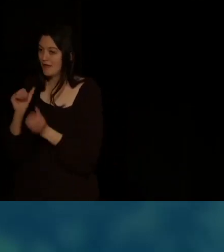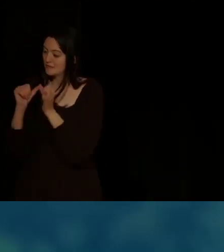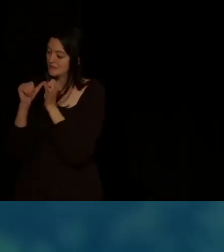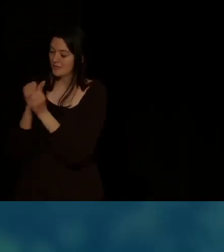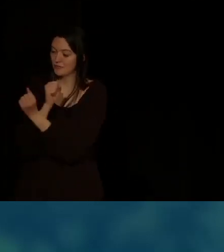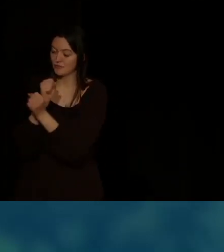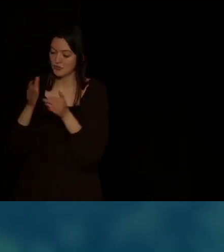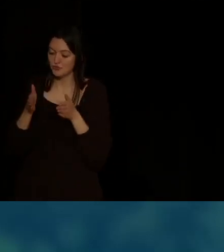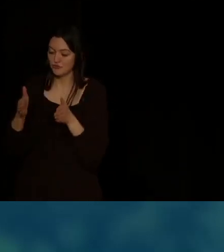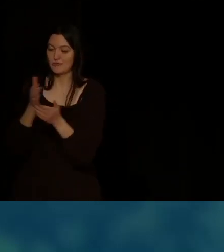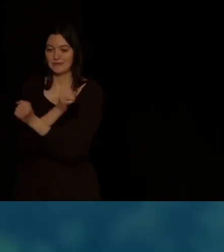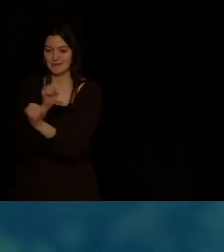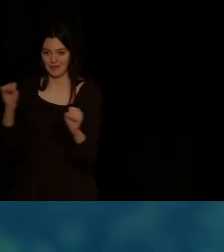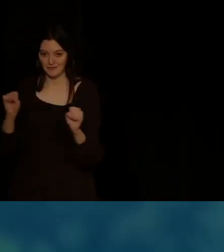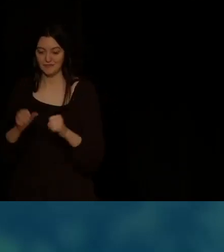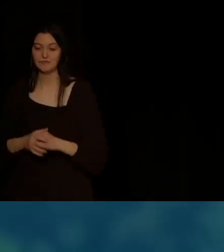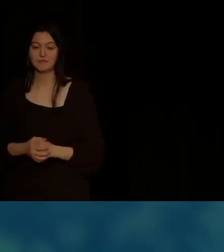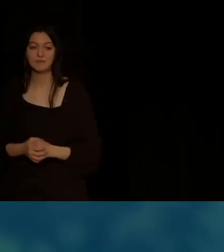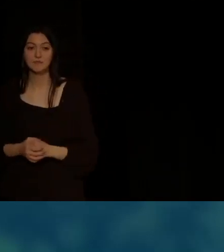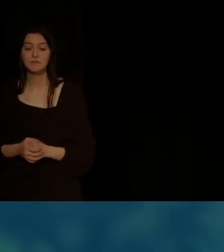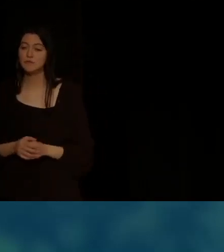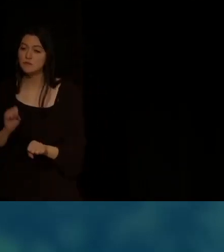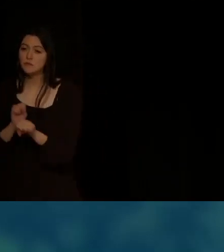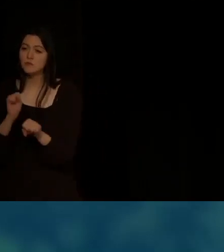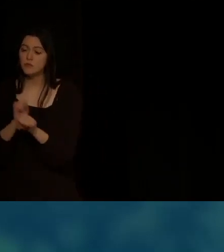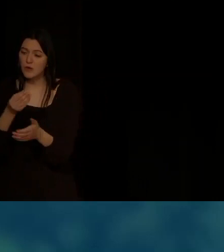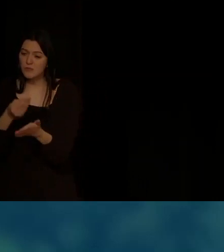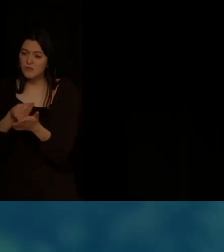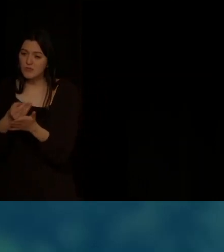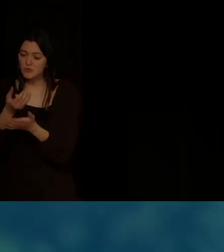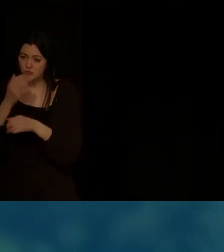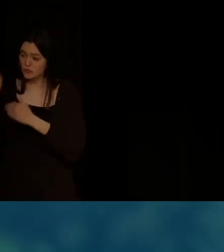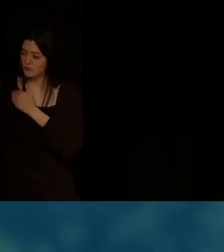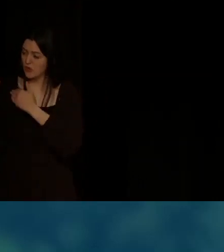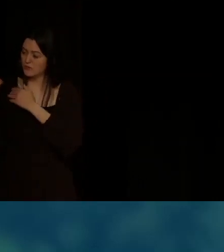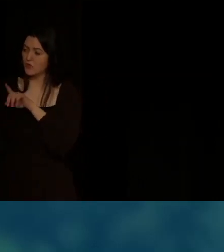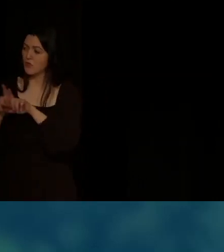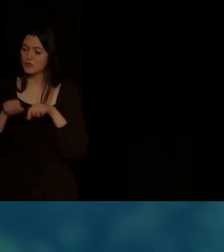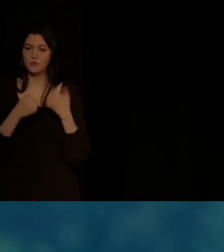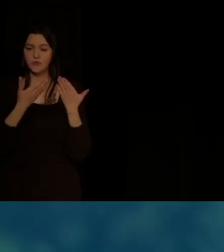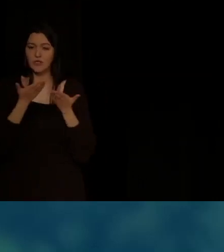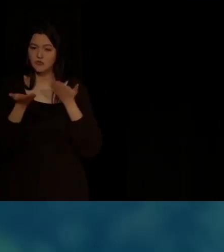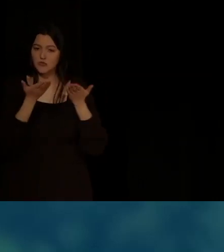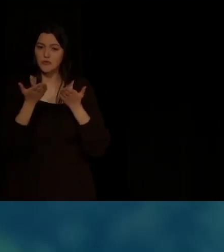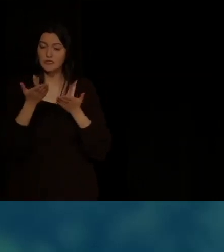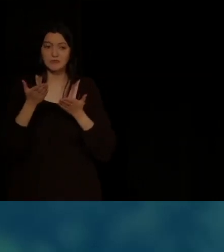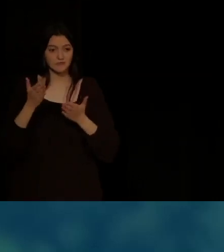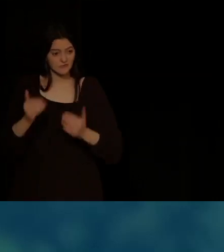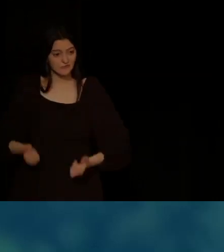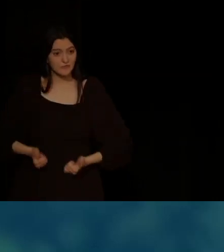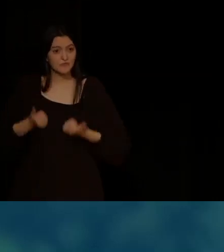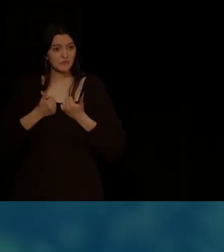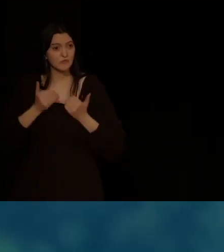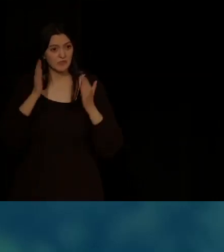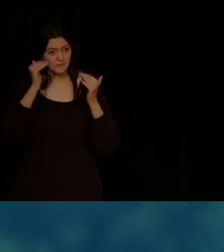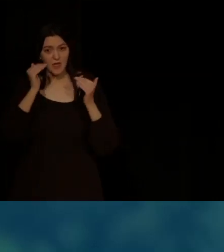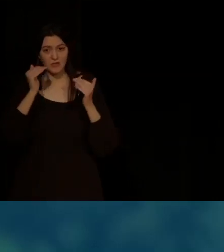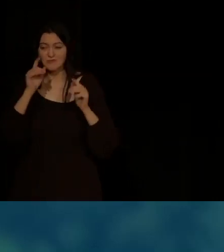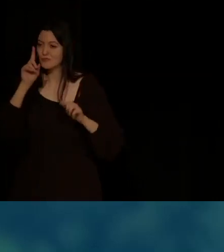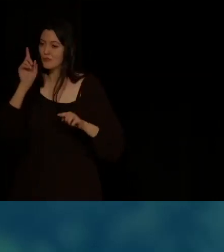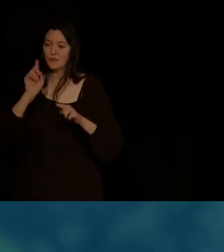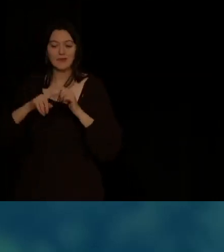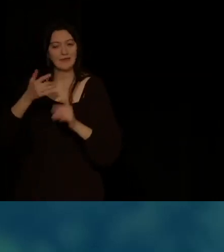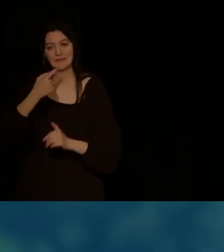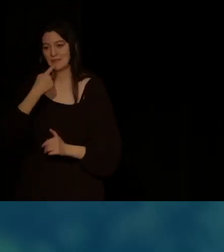safe. We work to be fiscally responsible while providing the services our residents have come to expect, and we can't let them